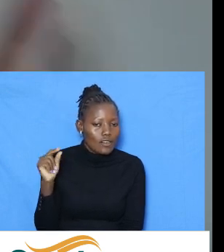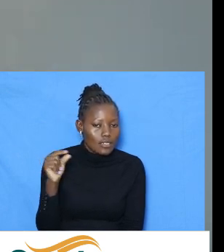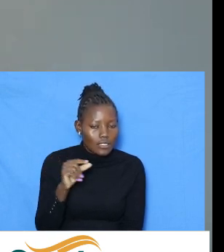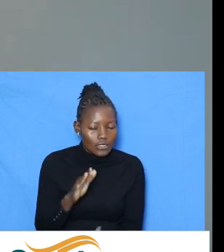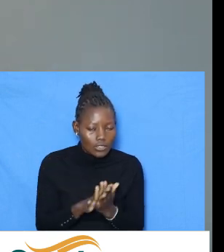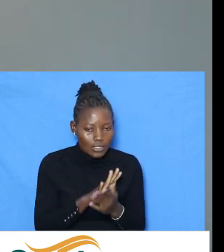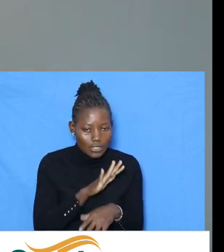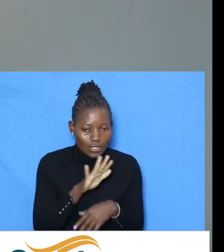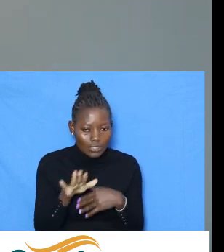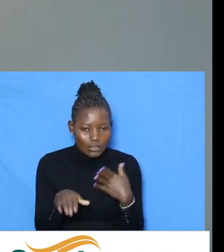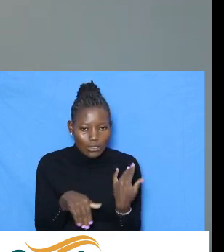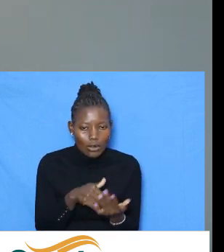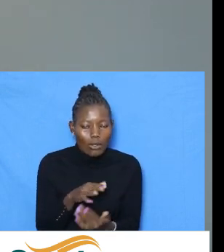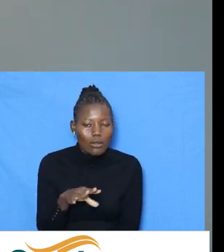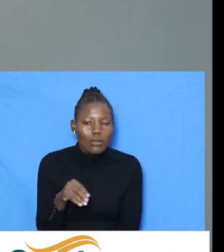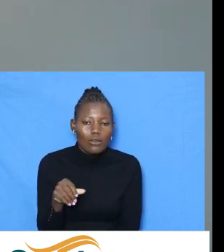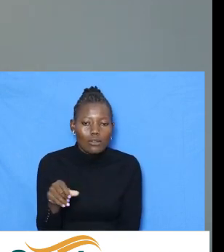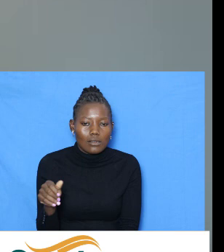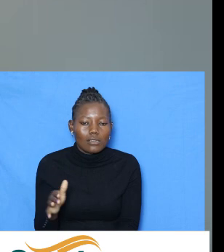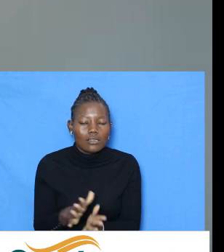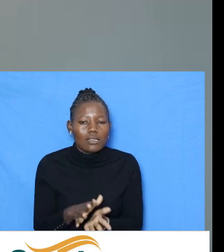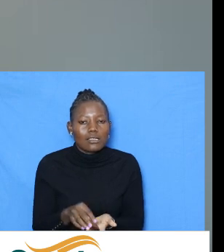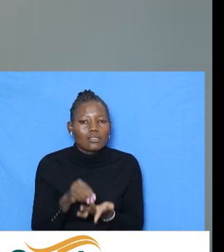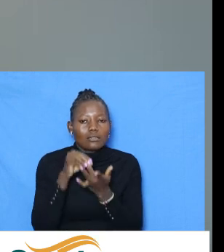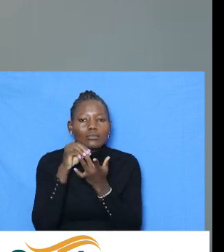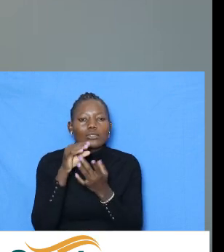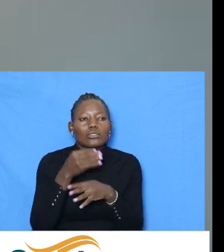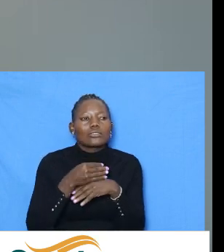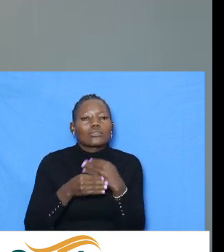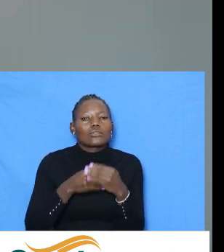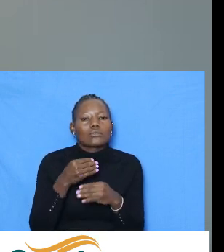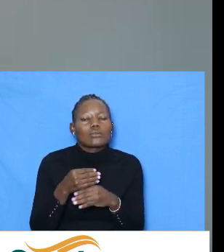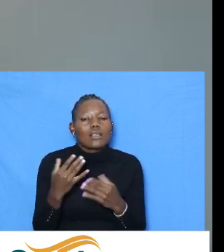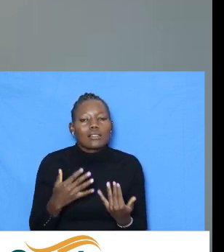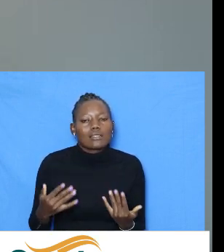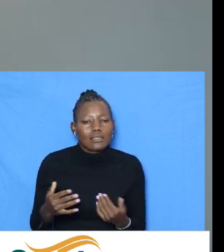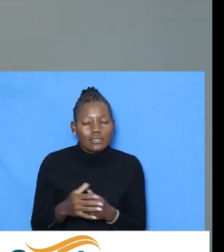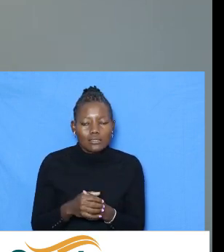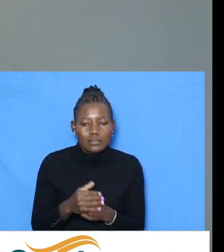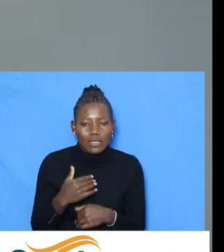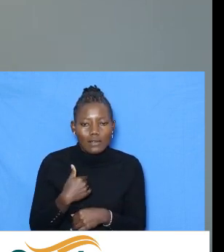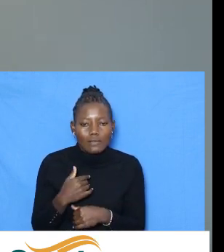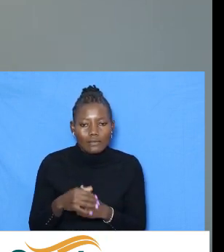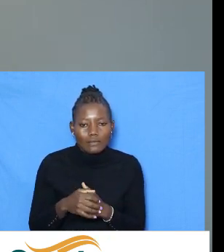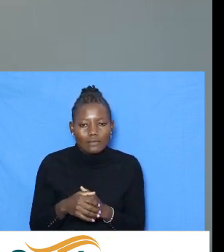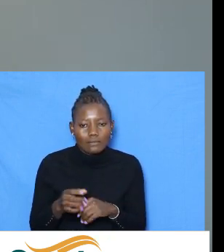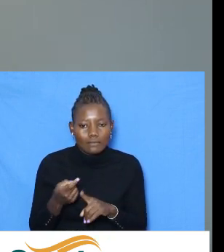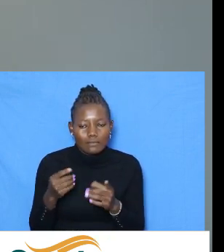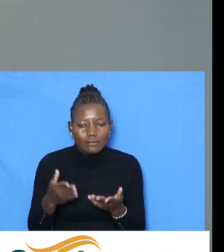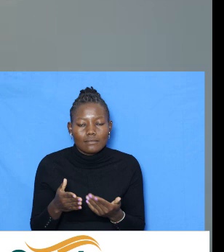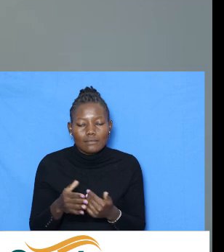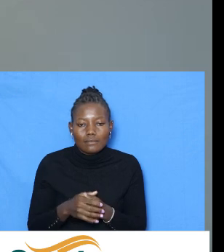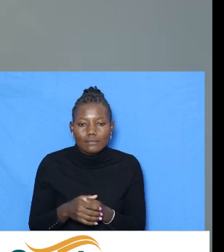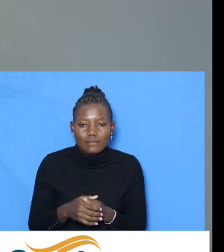these powders and special built supplements contains. And from this